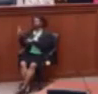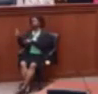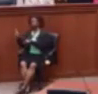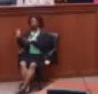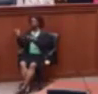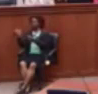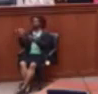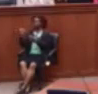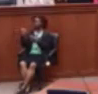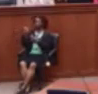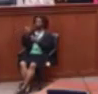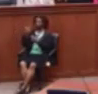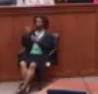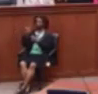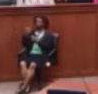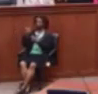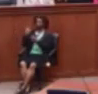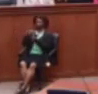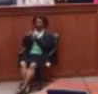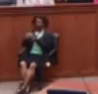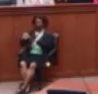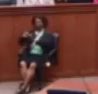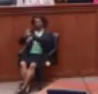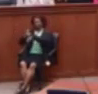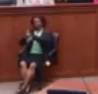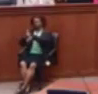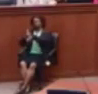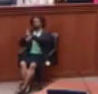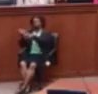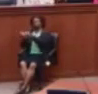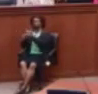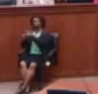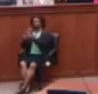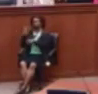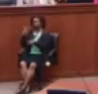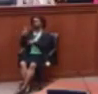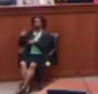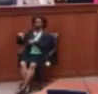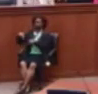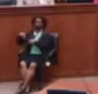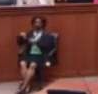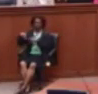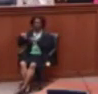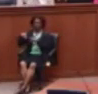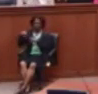is receiving as the state is implementing the new Carl Perkins 5.